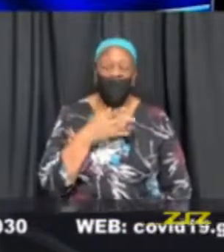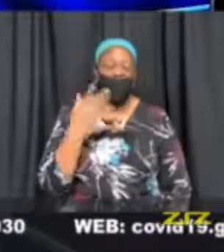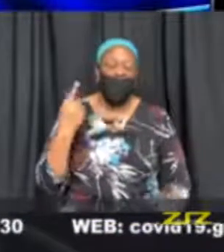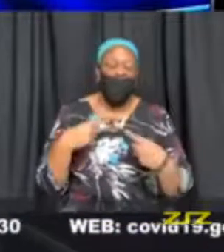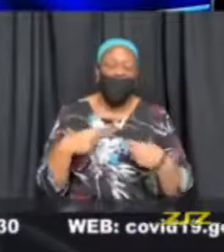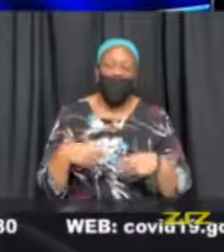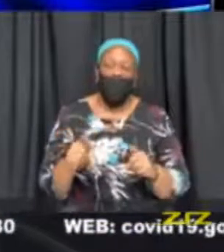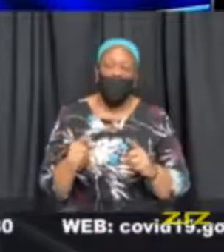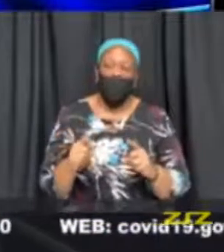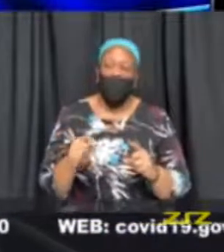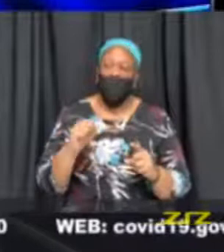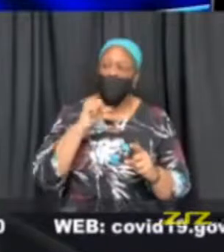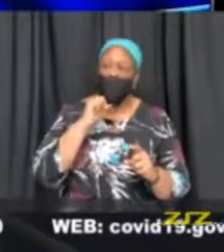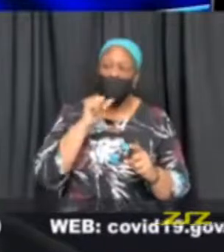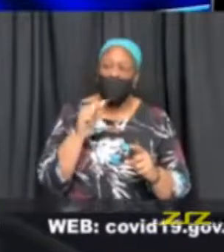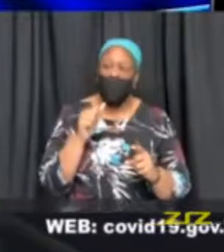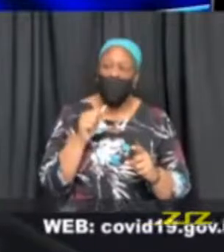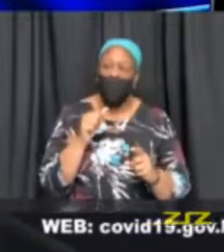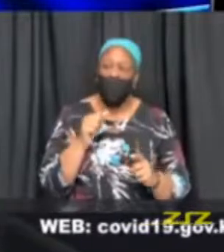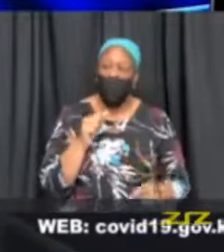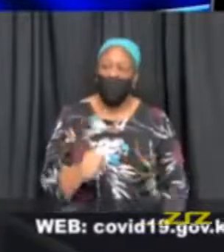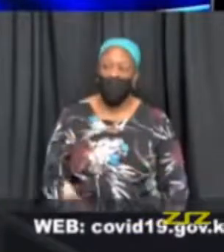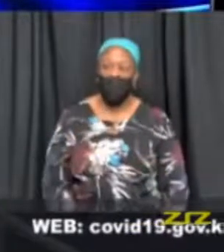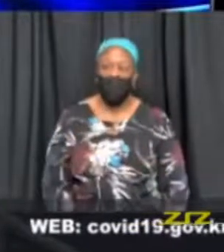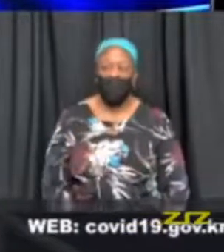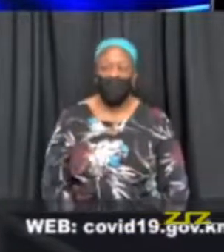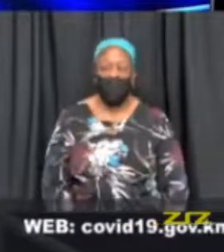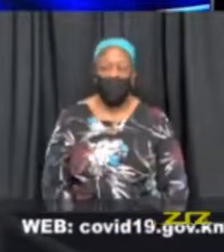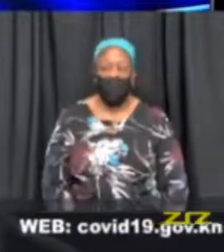going, we will not get to herd immunity until next year, you said?